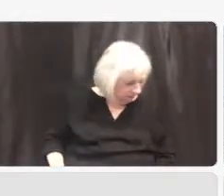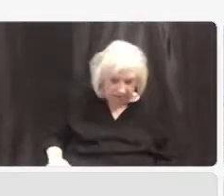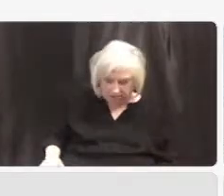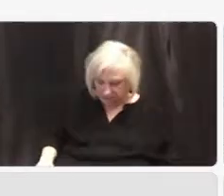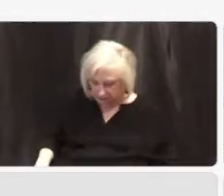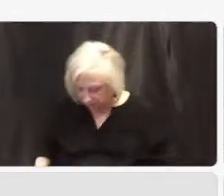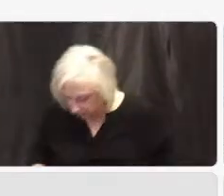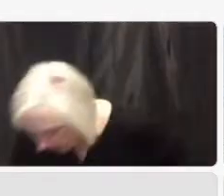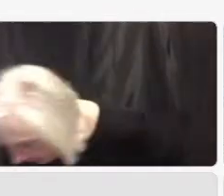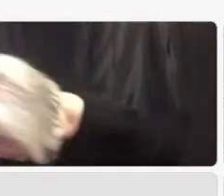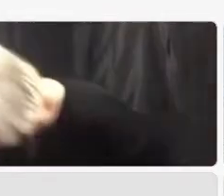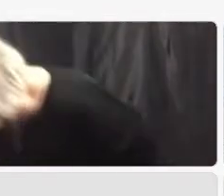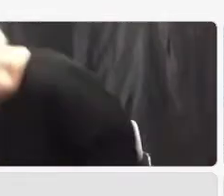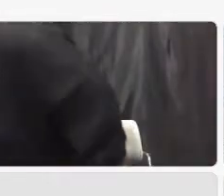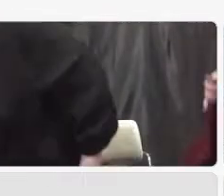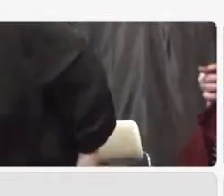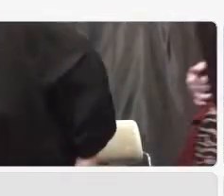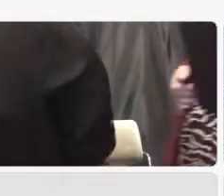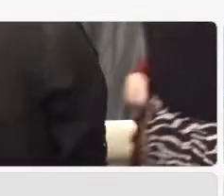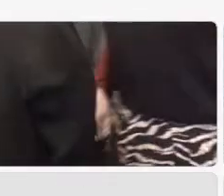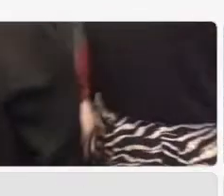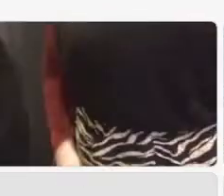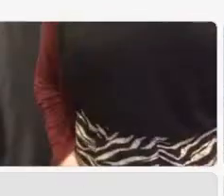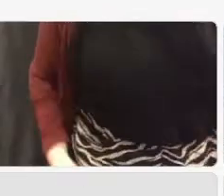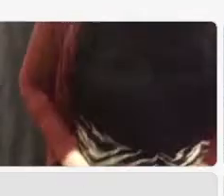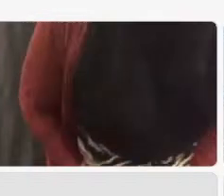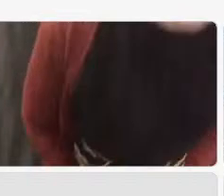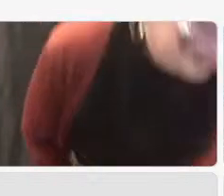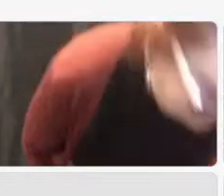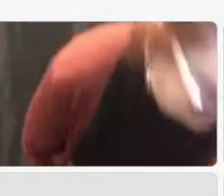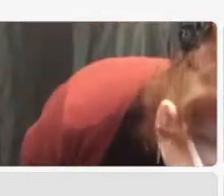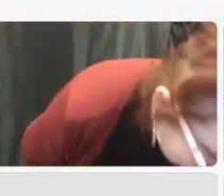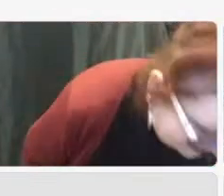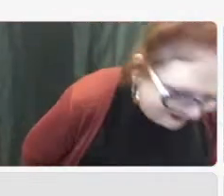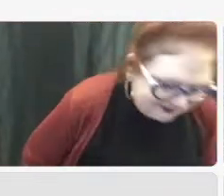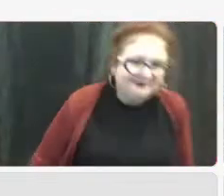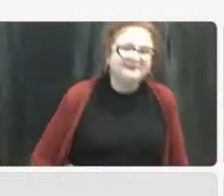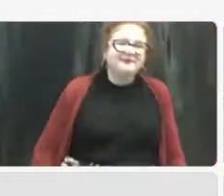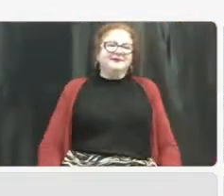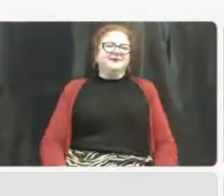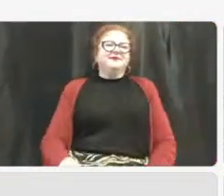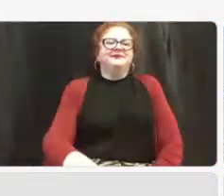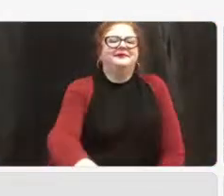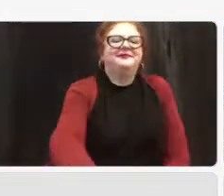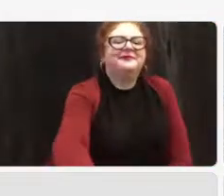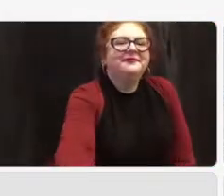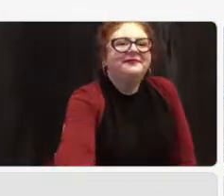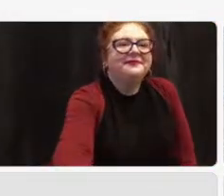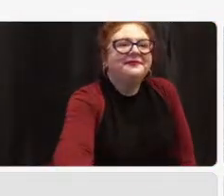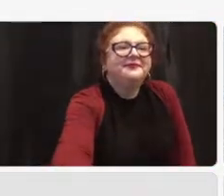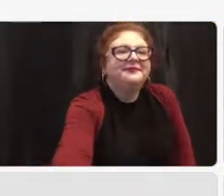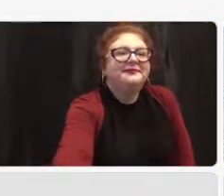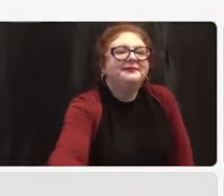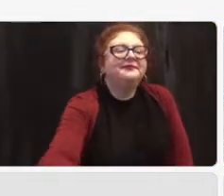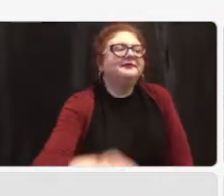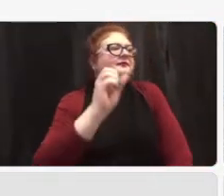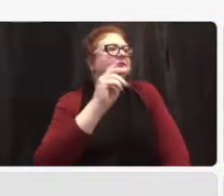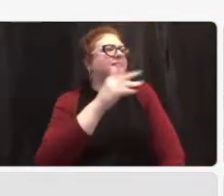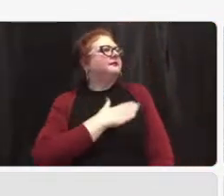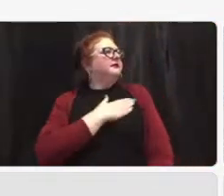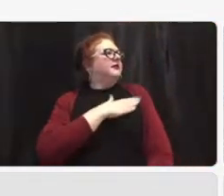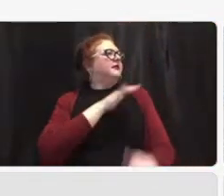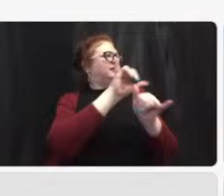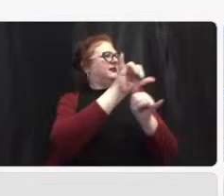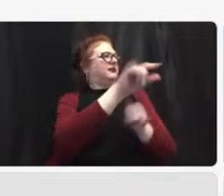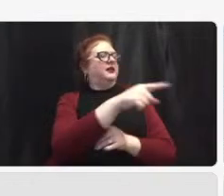Thank you. Mr. Martin, can you please step back to the podium? One of the oppositions, or I think Ms. Lisa Lee, stated that there